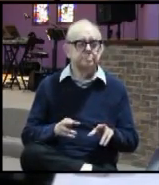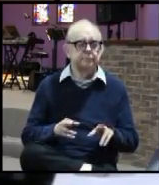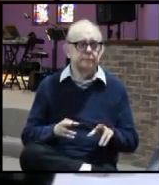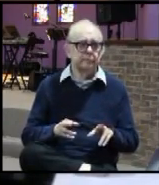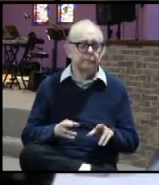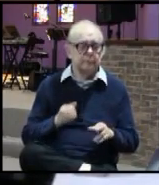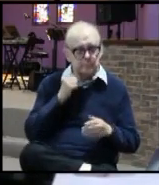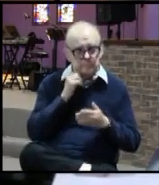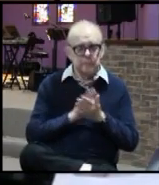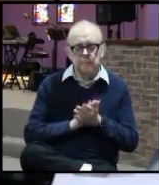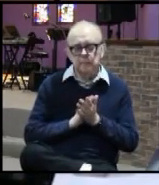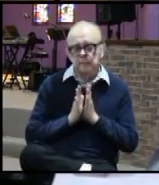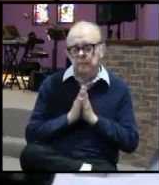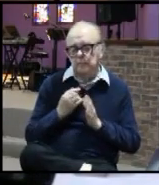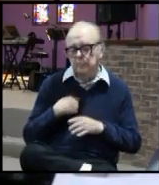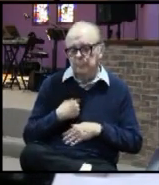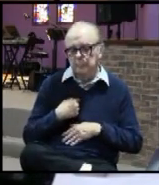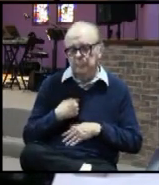she asks me, she says,